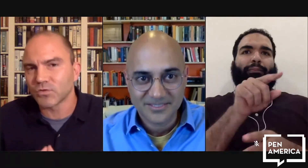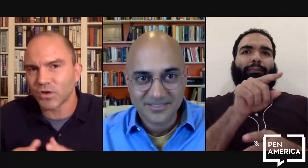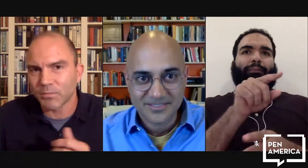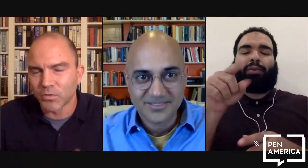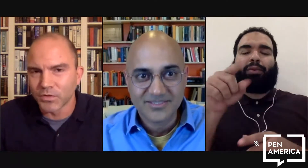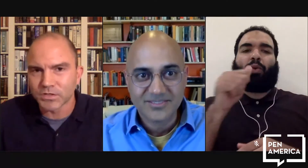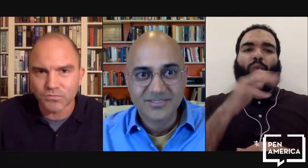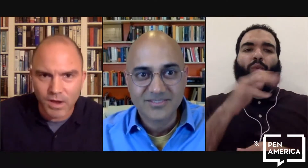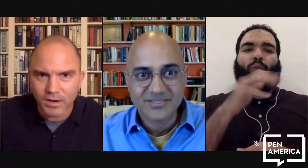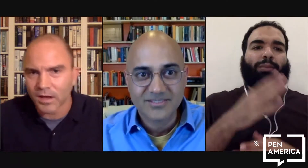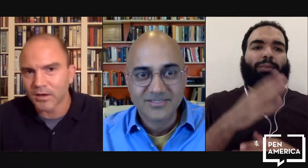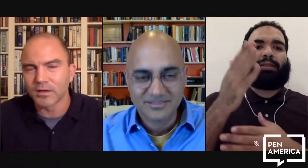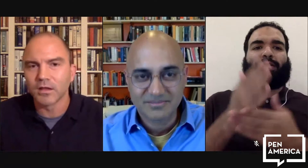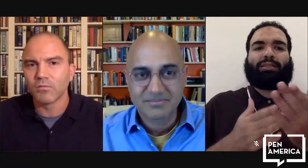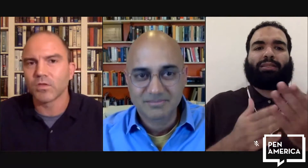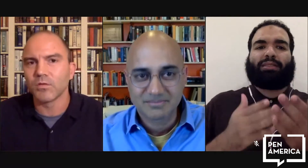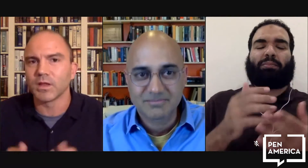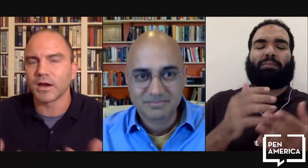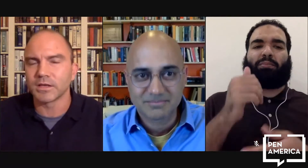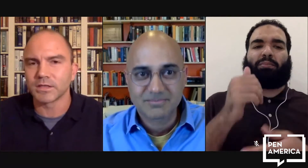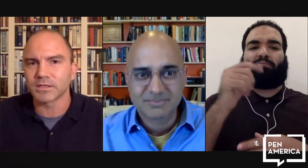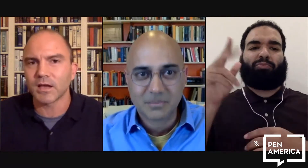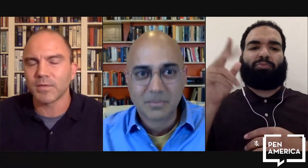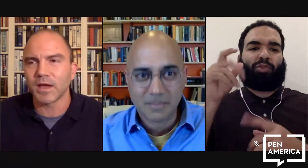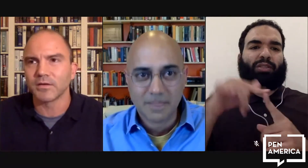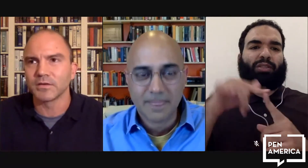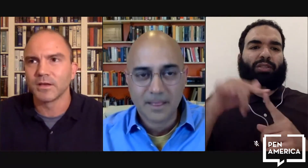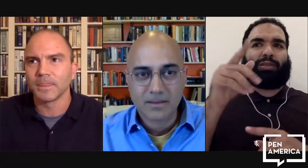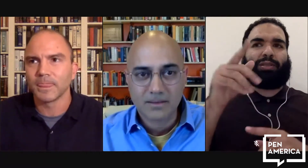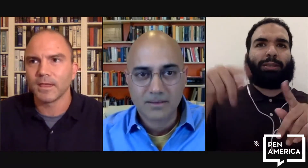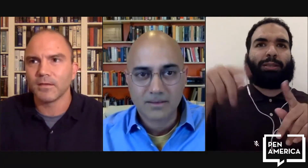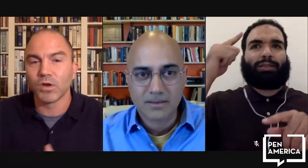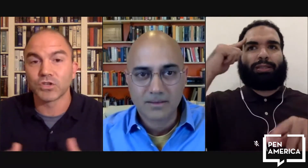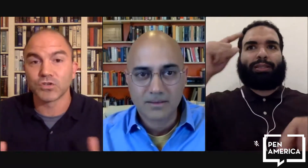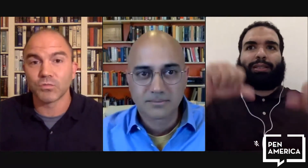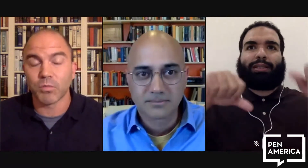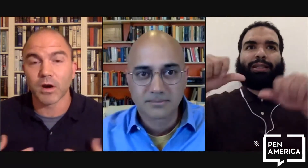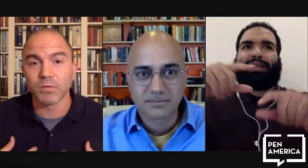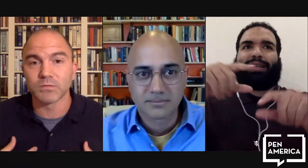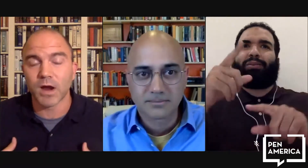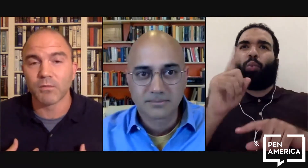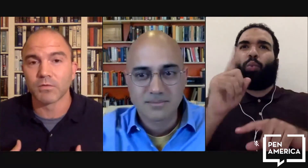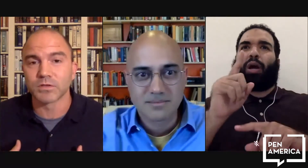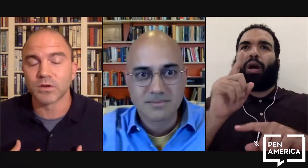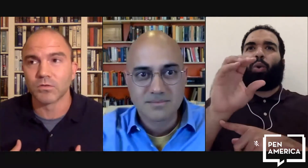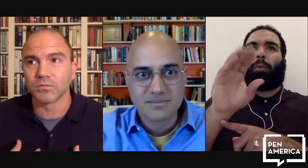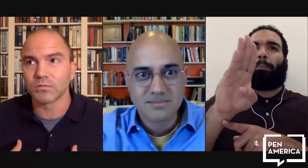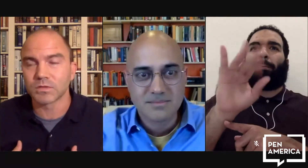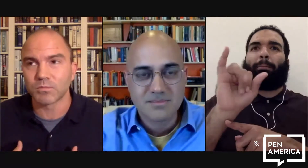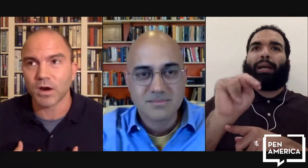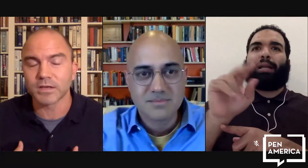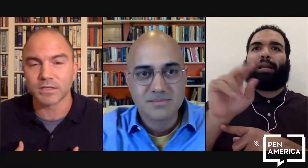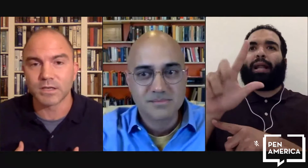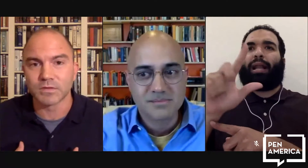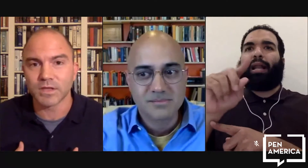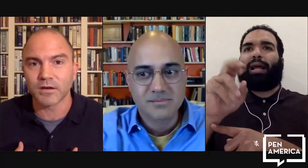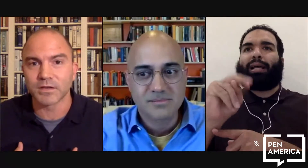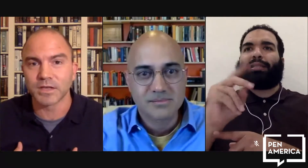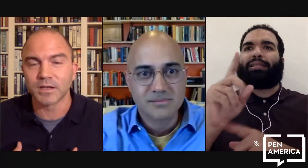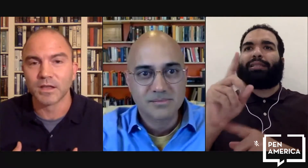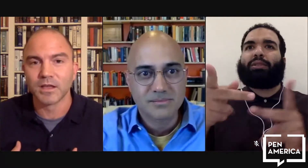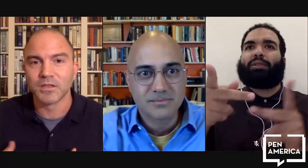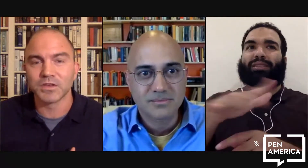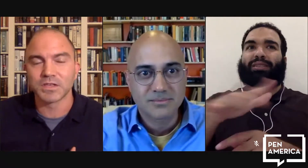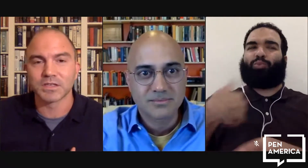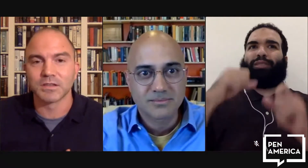wives. We're trying to pull this thread on whether bin Laden is in this compound, which part of the reason why we were so surprised that he was there is